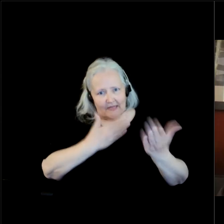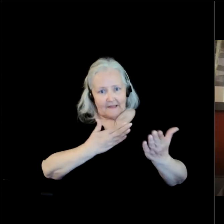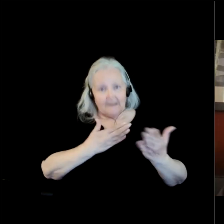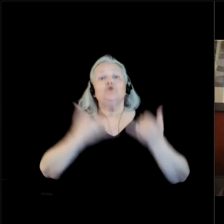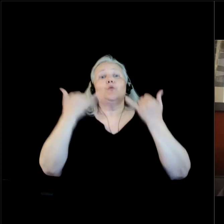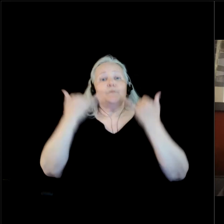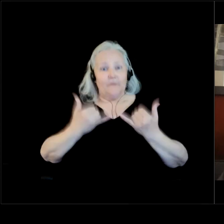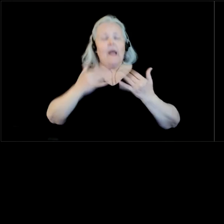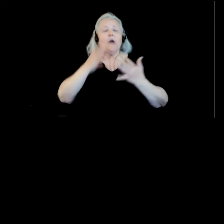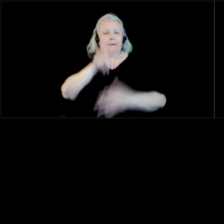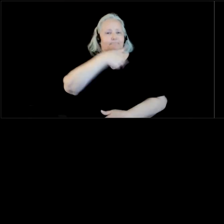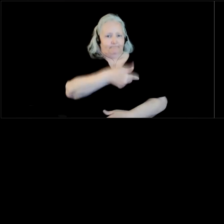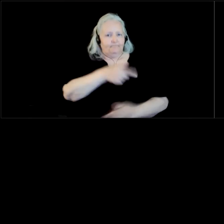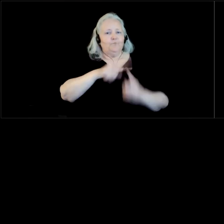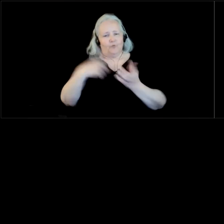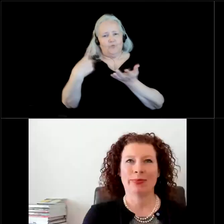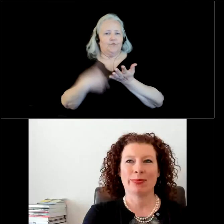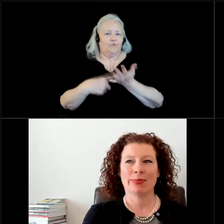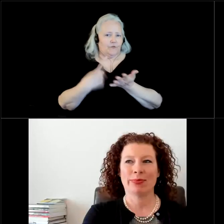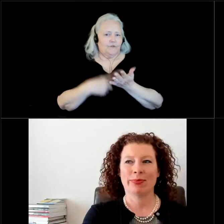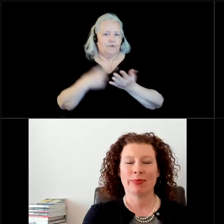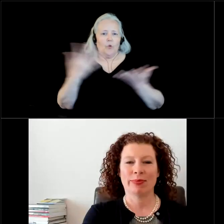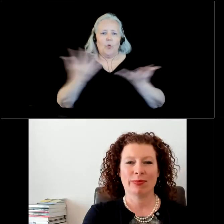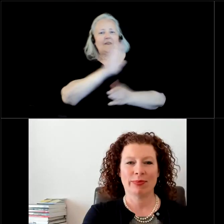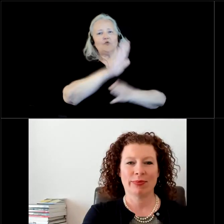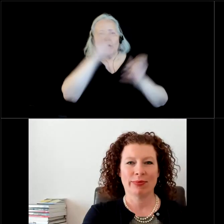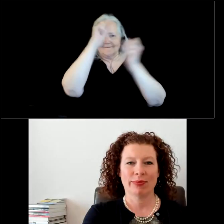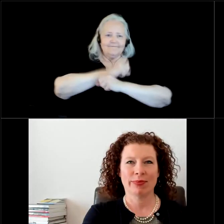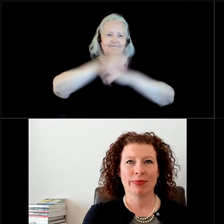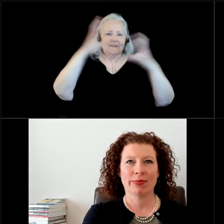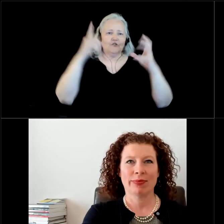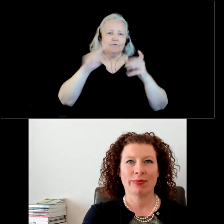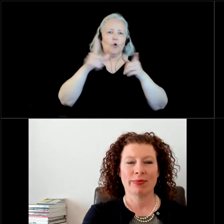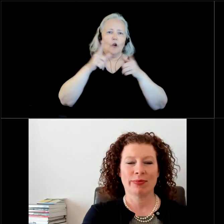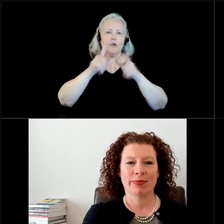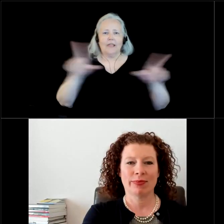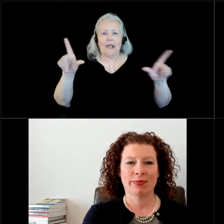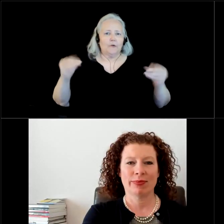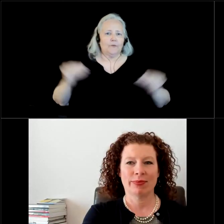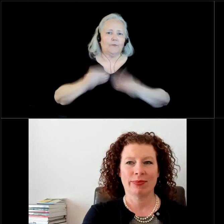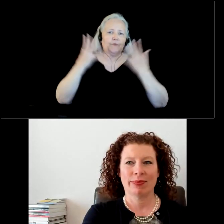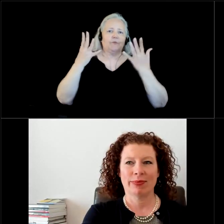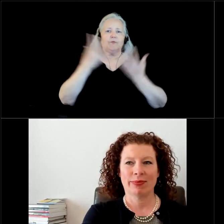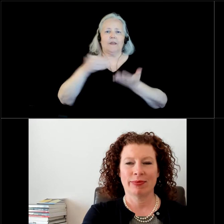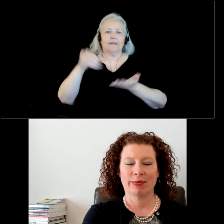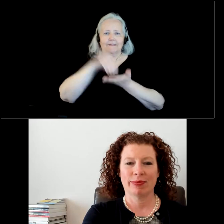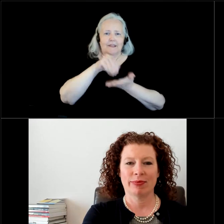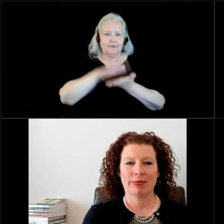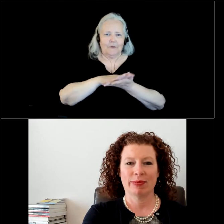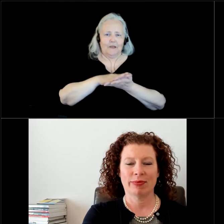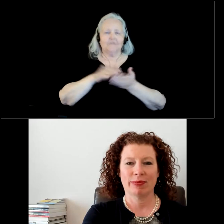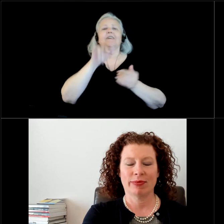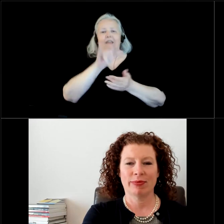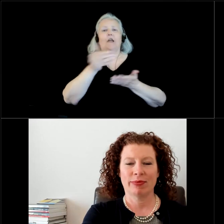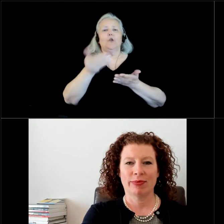to you to talk to us about your vision for language revitalization and documentation, this new section of